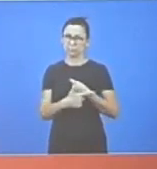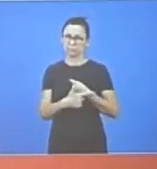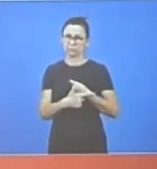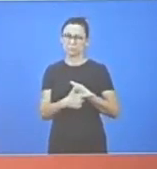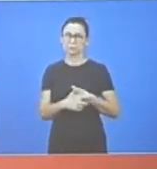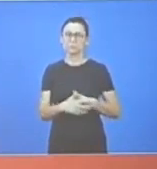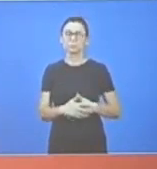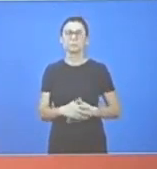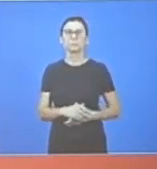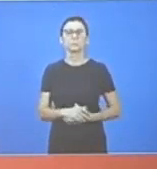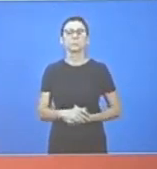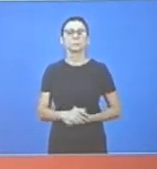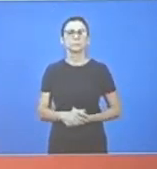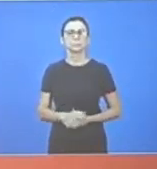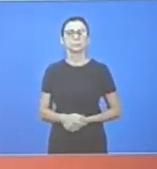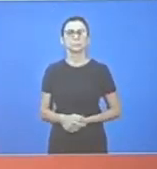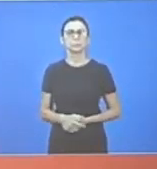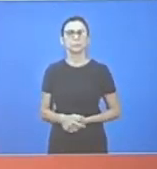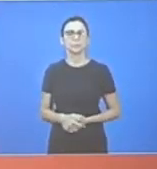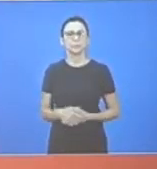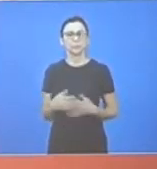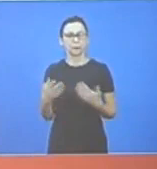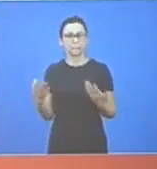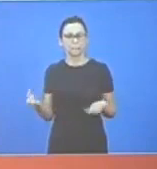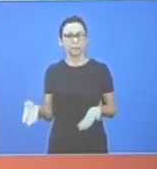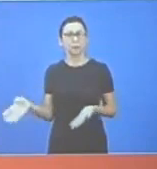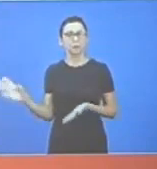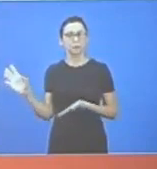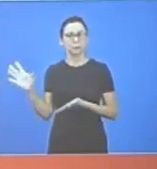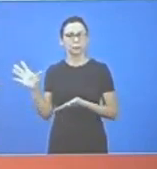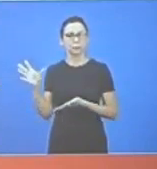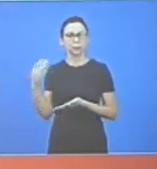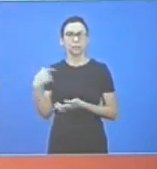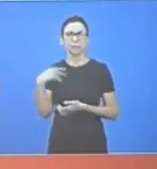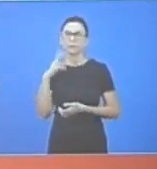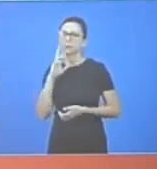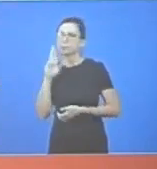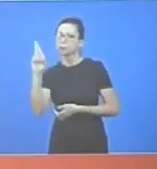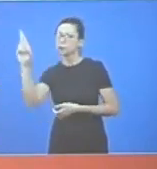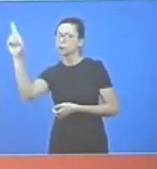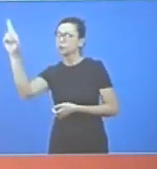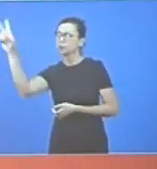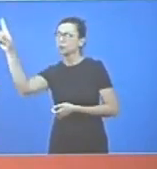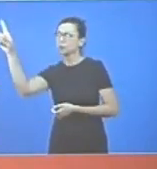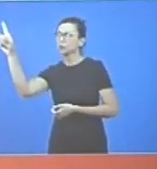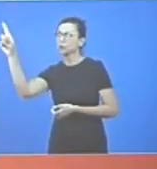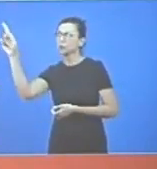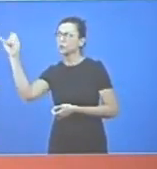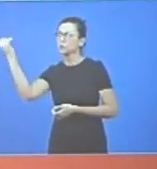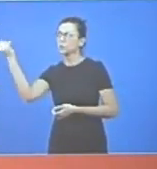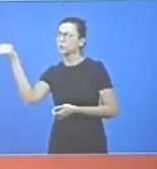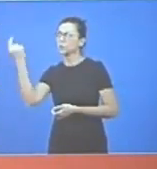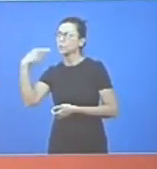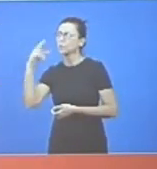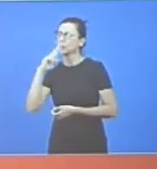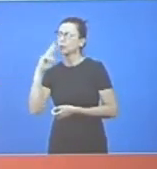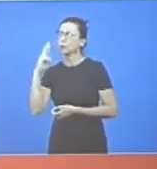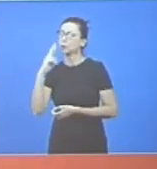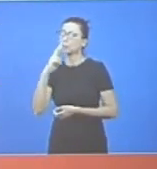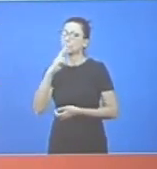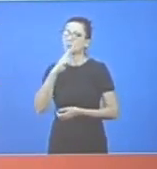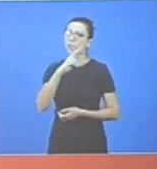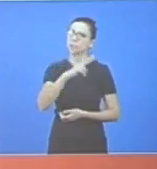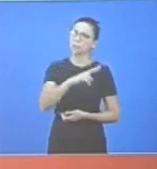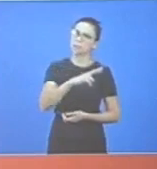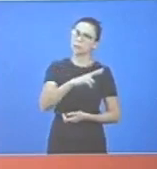It's shown in the word servants, the one that goes after, that invites. So see, the Holy